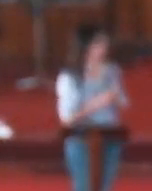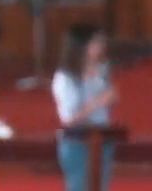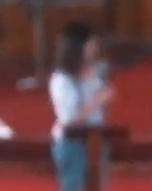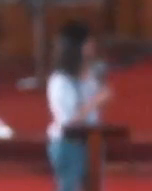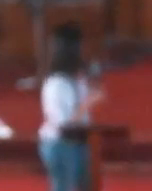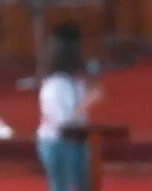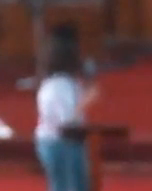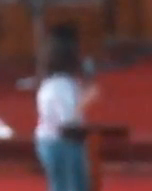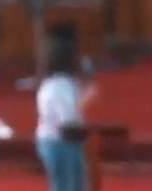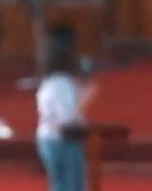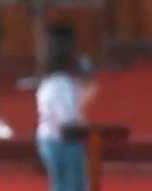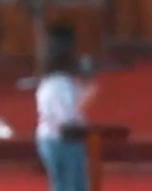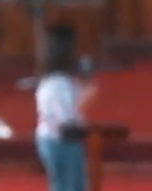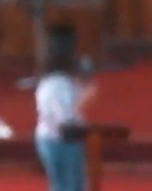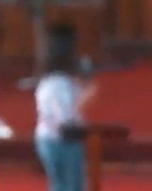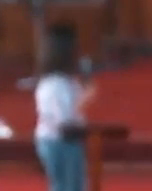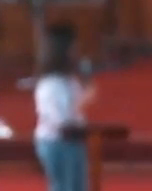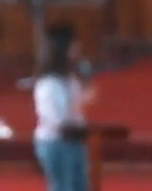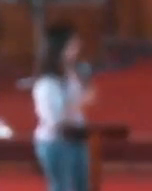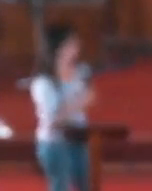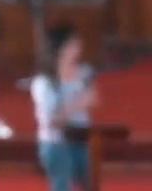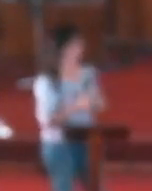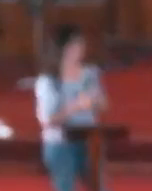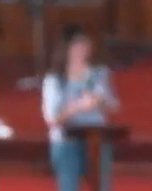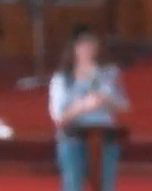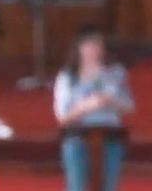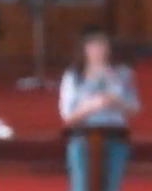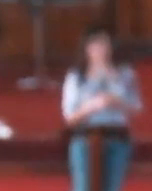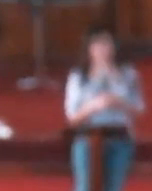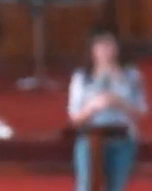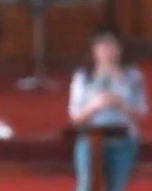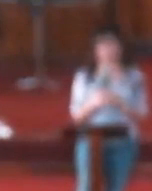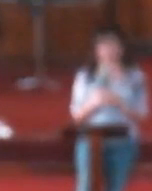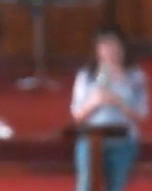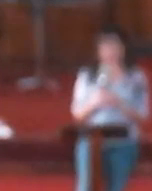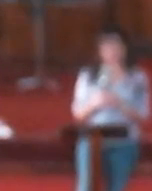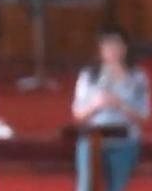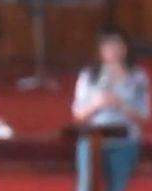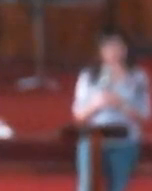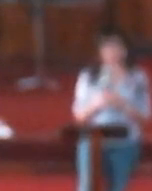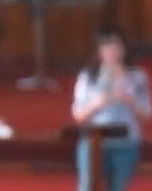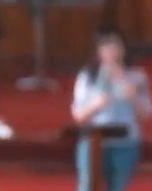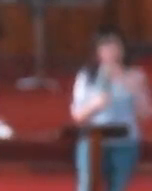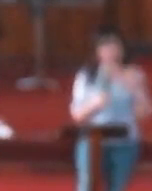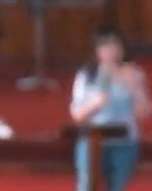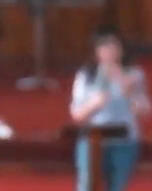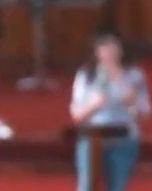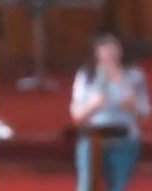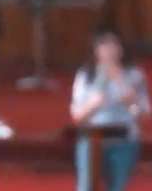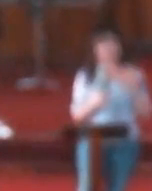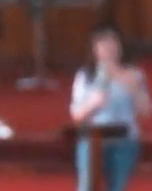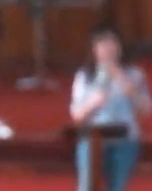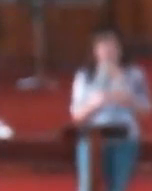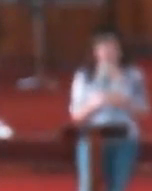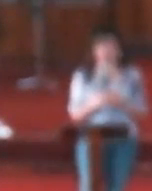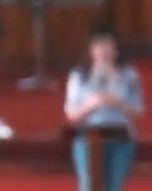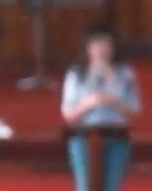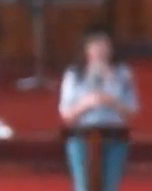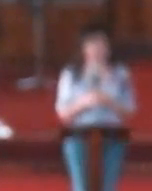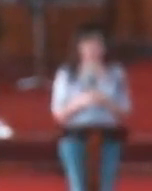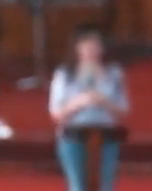diciendo que haga una proclama, entonces hágala. And if you're absolutely sure that the Lord's telling you to proclaim something, then do